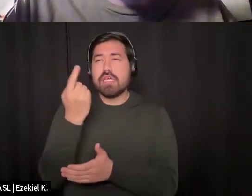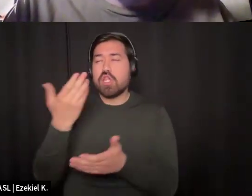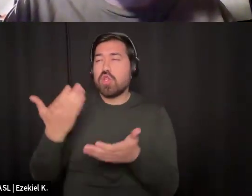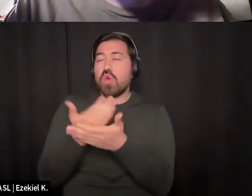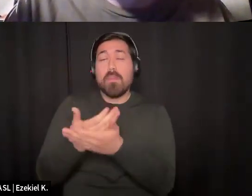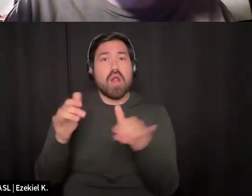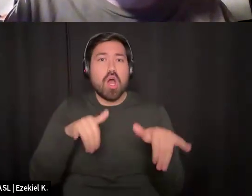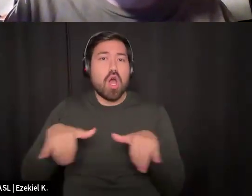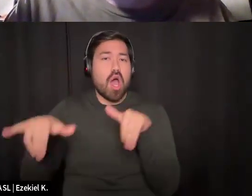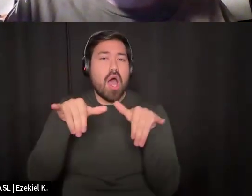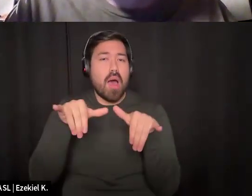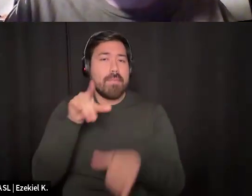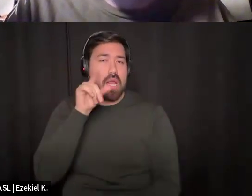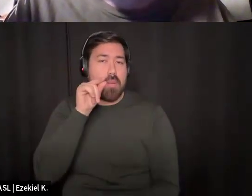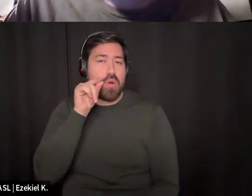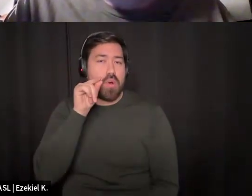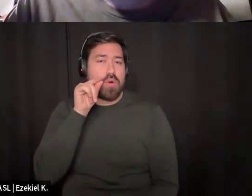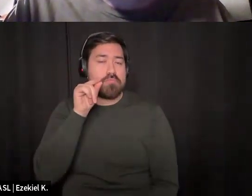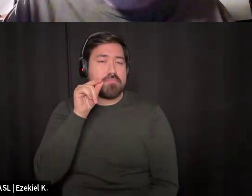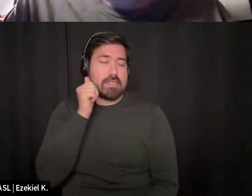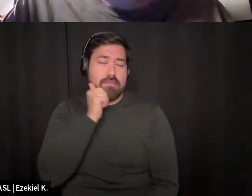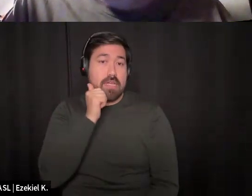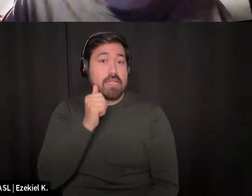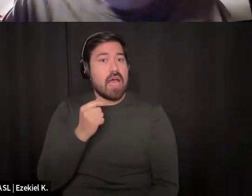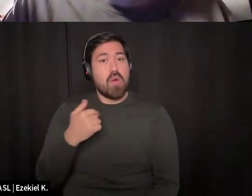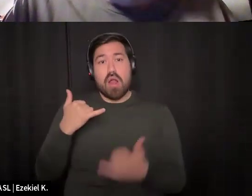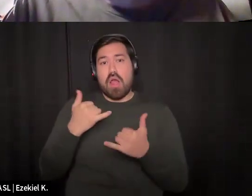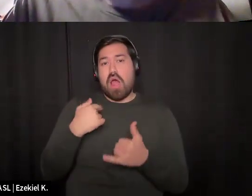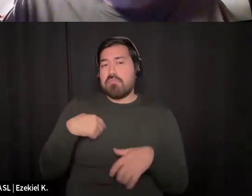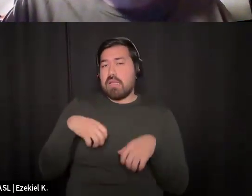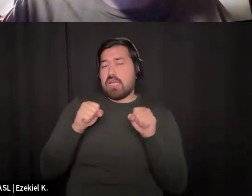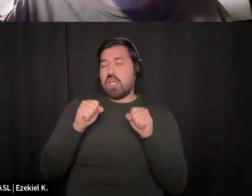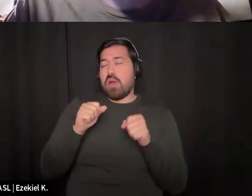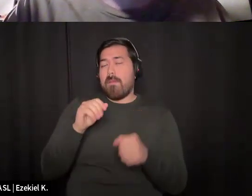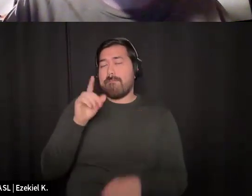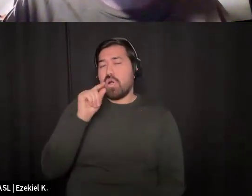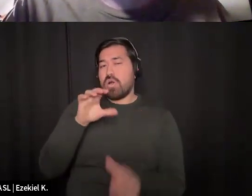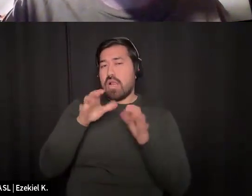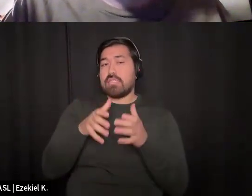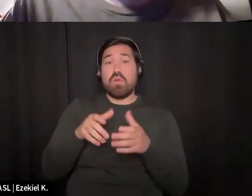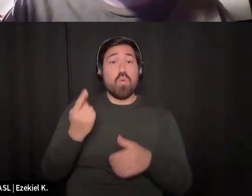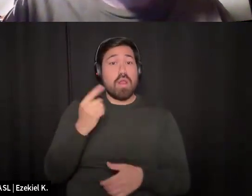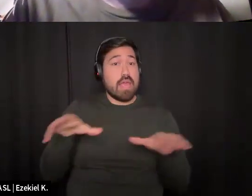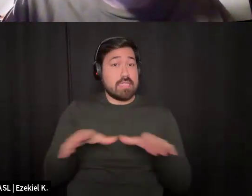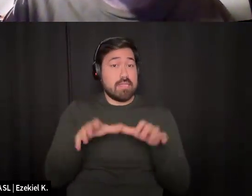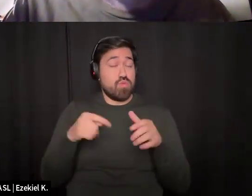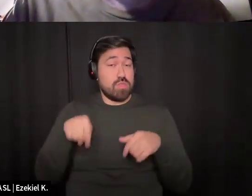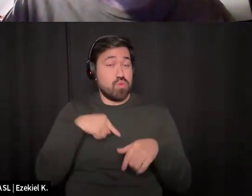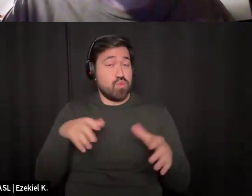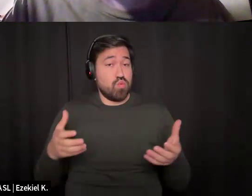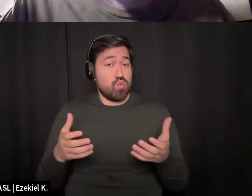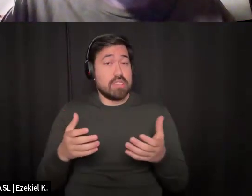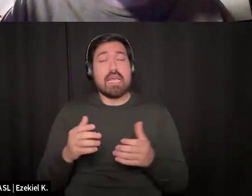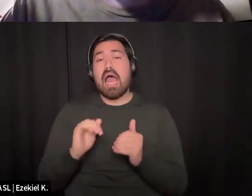bird. And I'm actually taking a bird class right now, and one of the activities was describe a